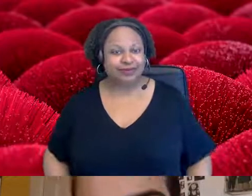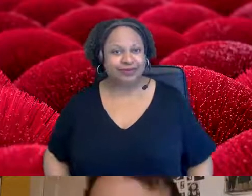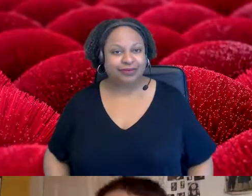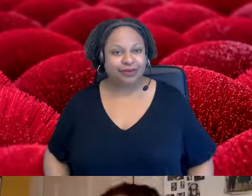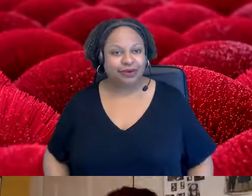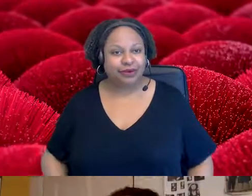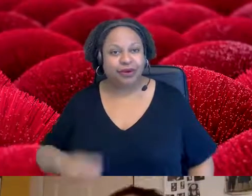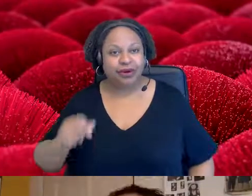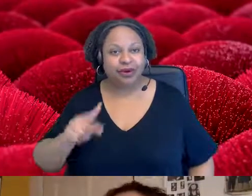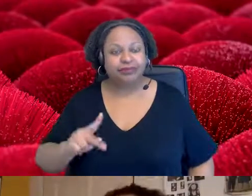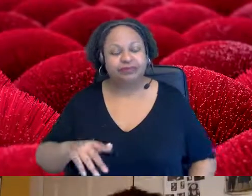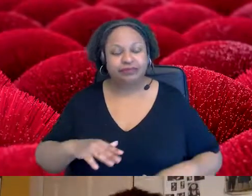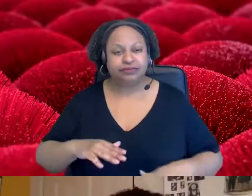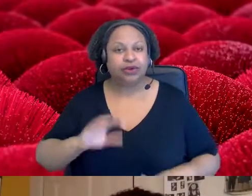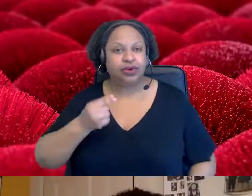You know,